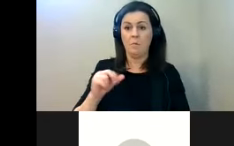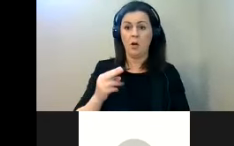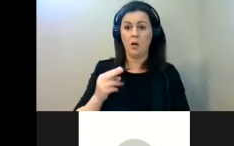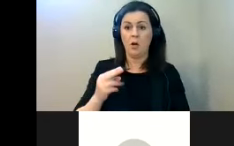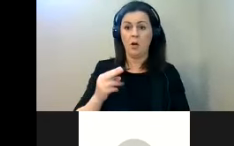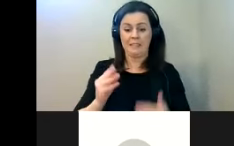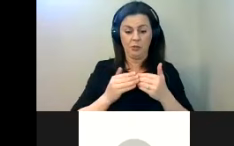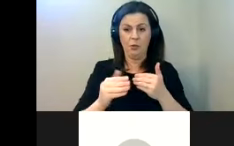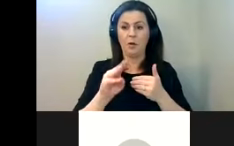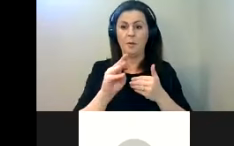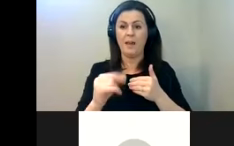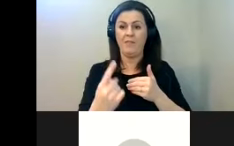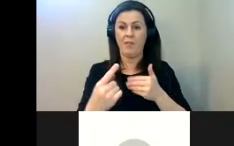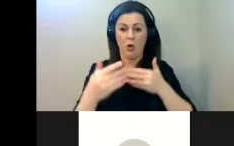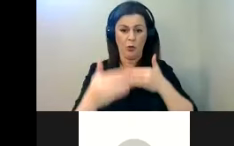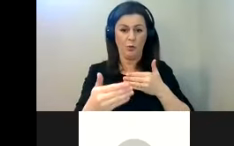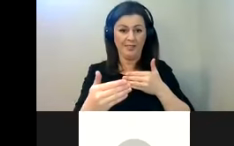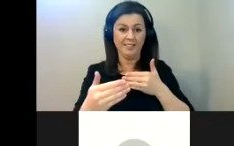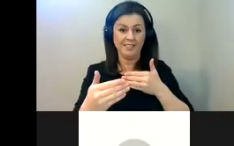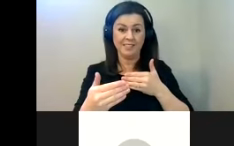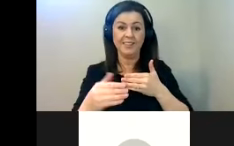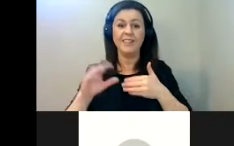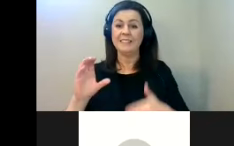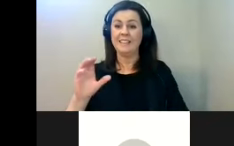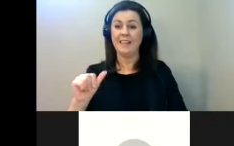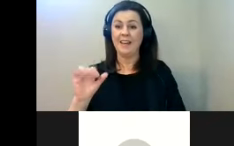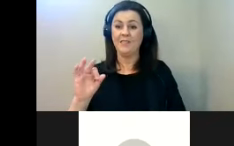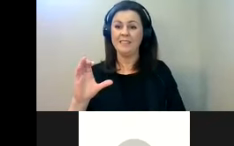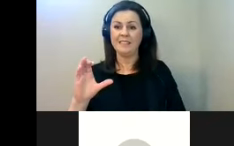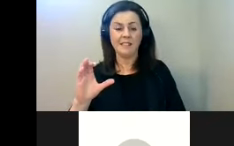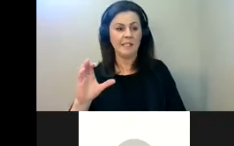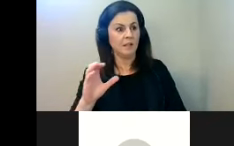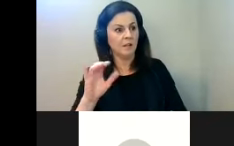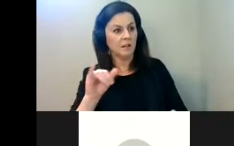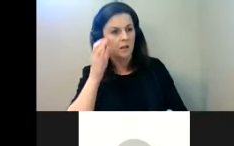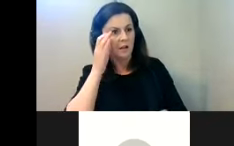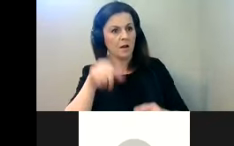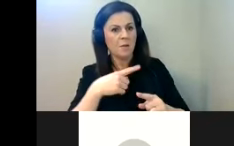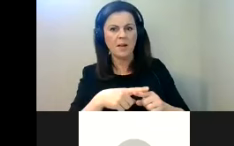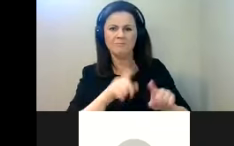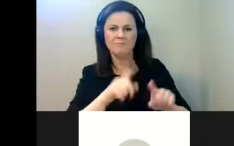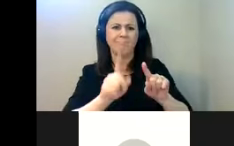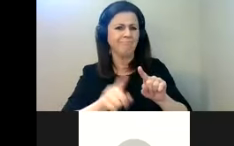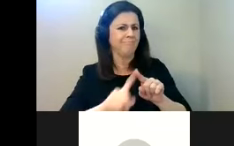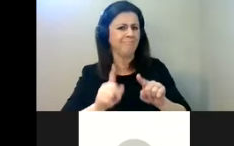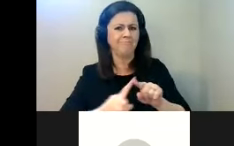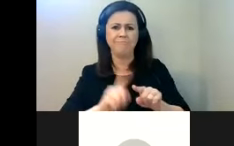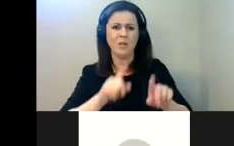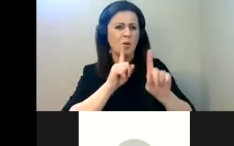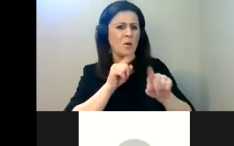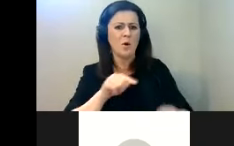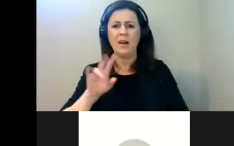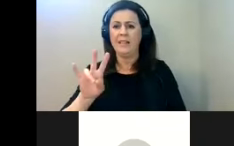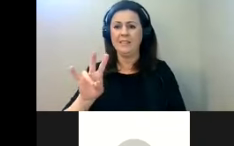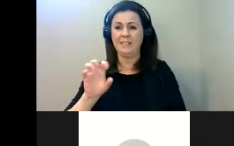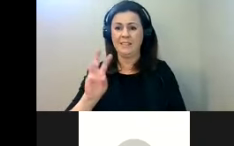received 766 reports, and with 188 of those fraud attempts